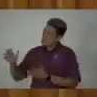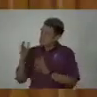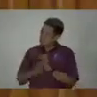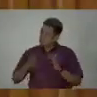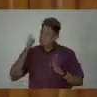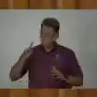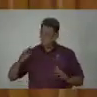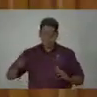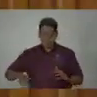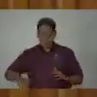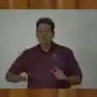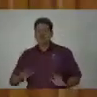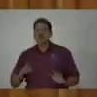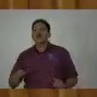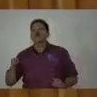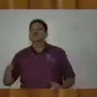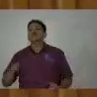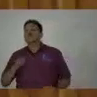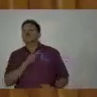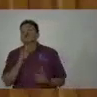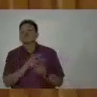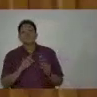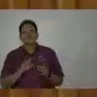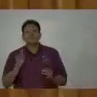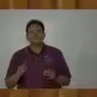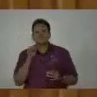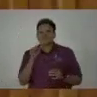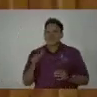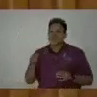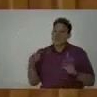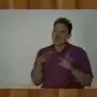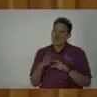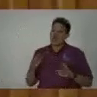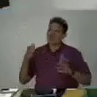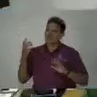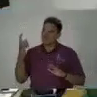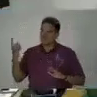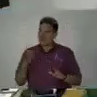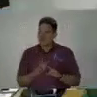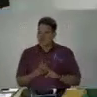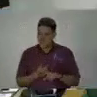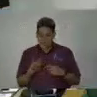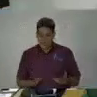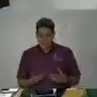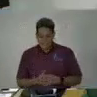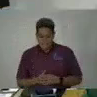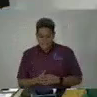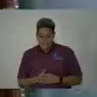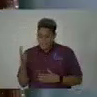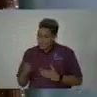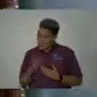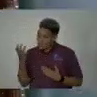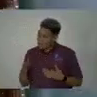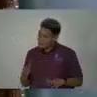for the House. This personal statement should not be a controversial one. Are you almost